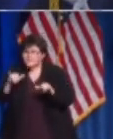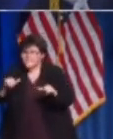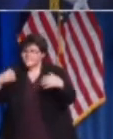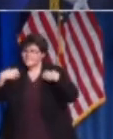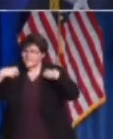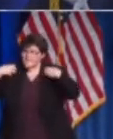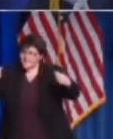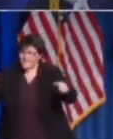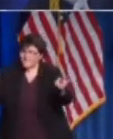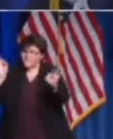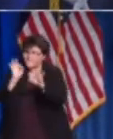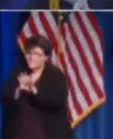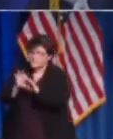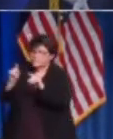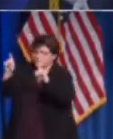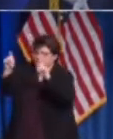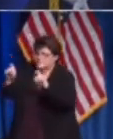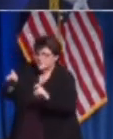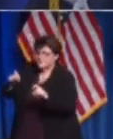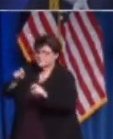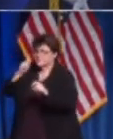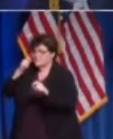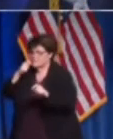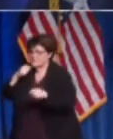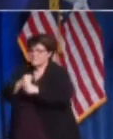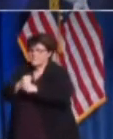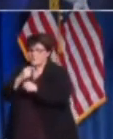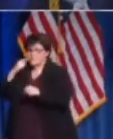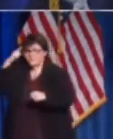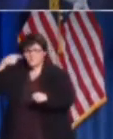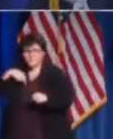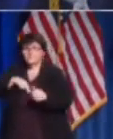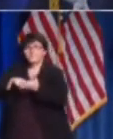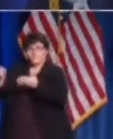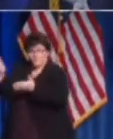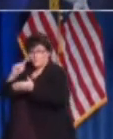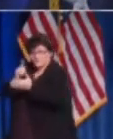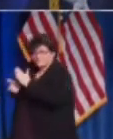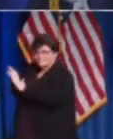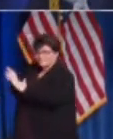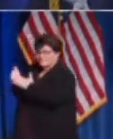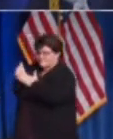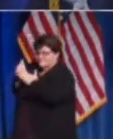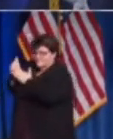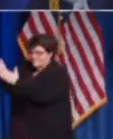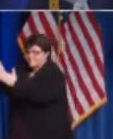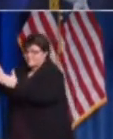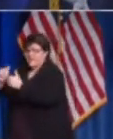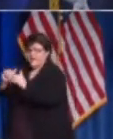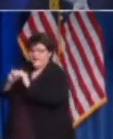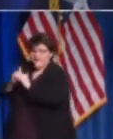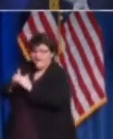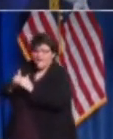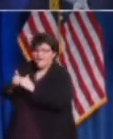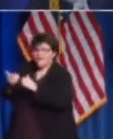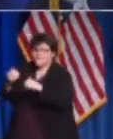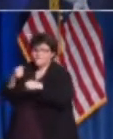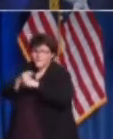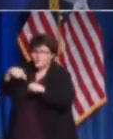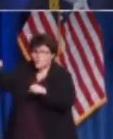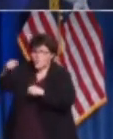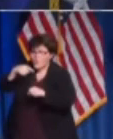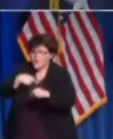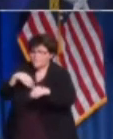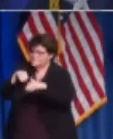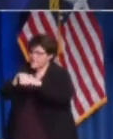taking the lead to make sure it's more affordable and more accessible so nobody goes without coverage. That's a pledge we make for the state of Connecticut, and what a difference